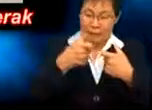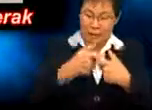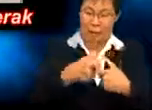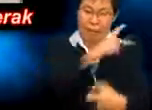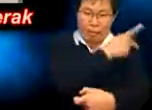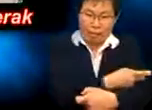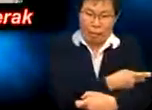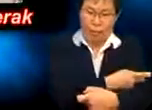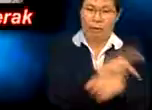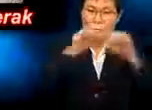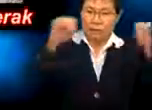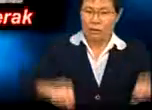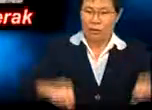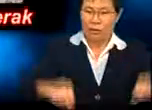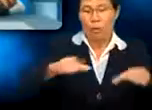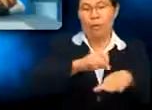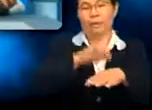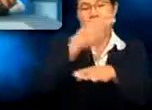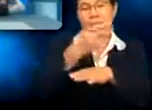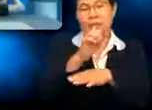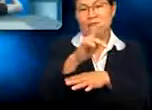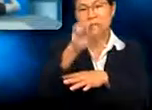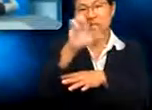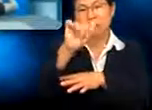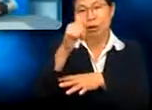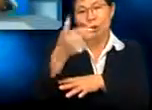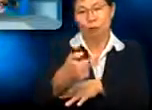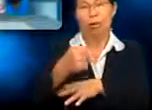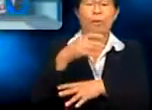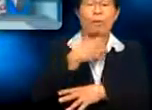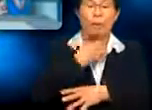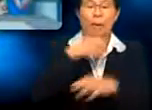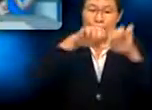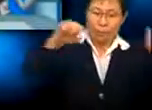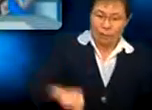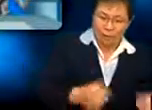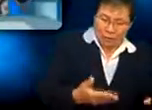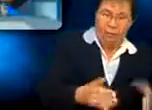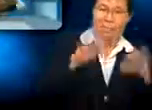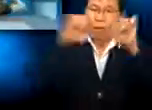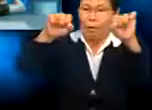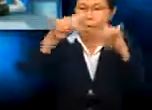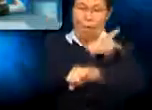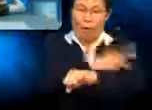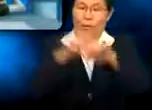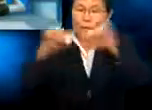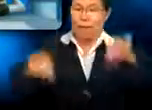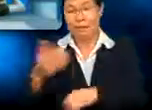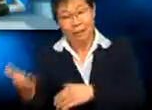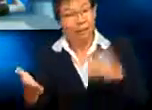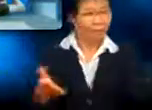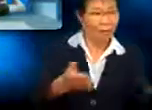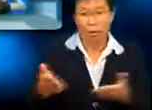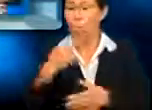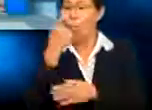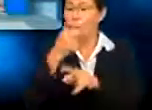opened in Chendero, Perak. Power stations here, power stations there. So who is going to